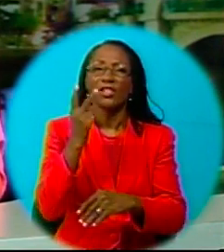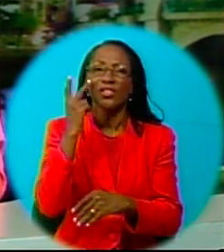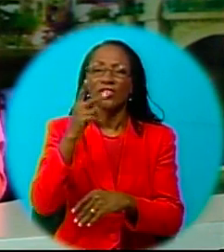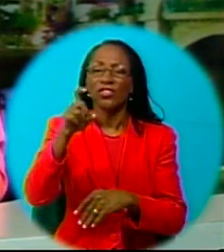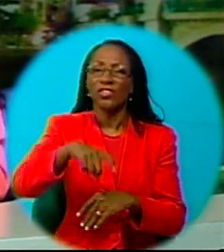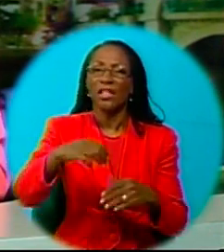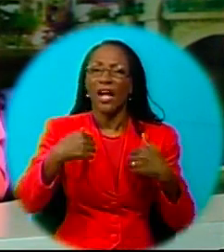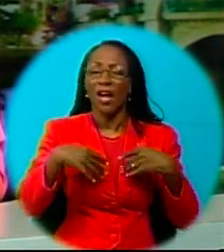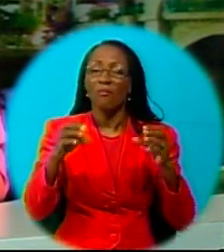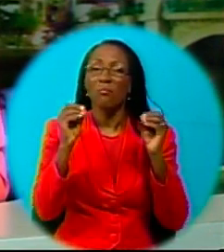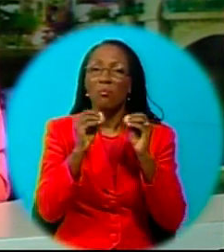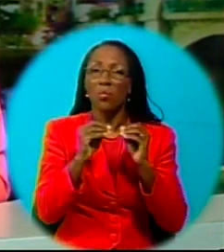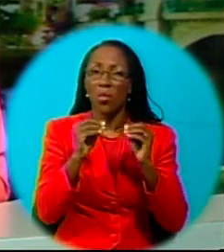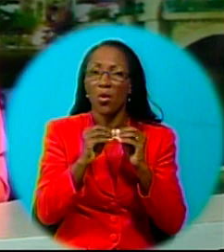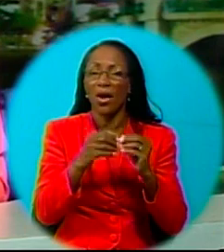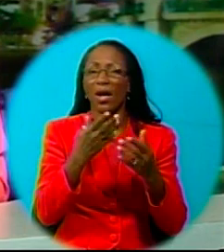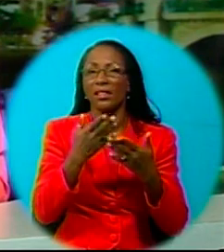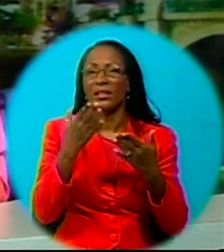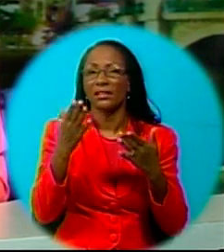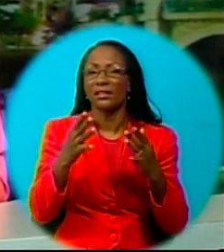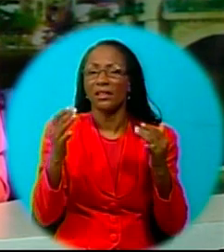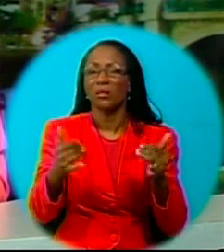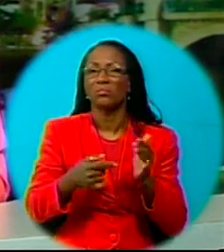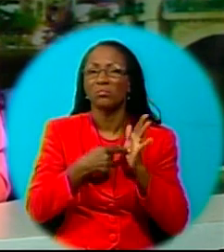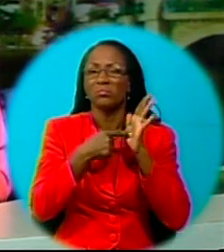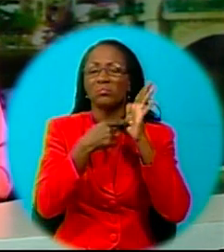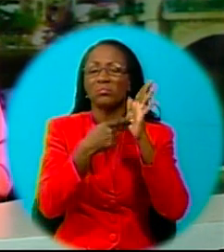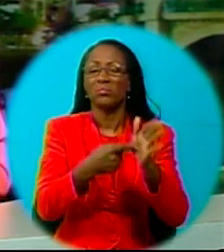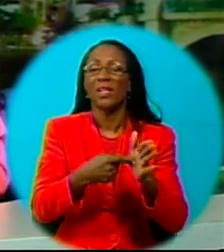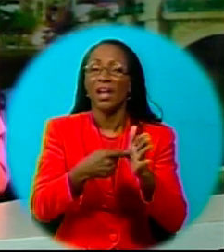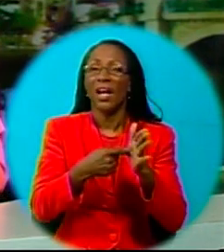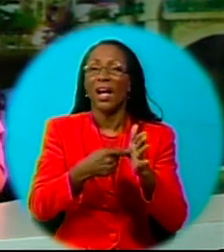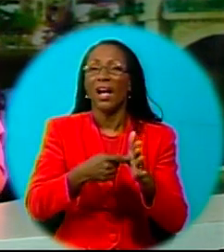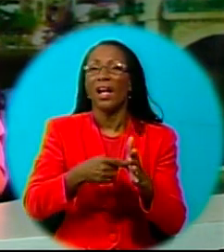raise awareness about the issues they face. We'll have regional news